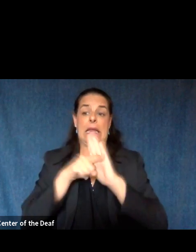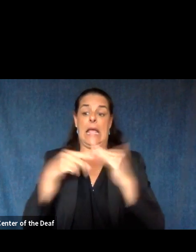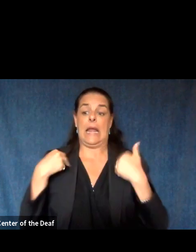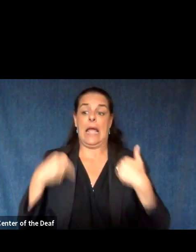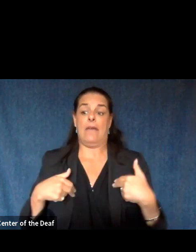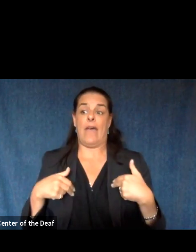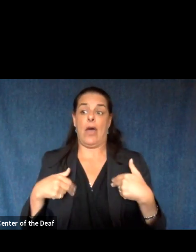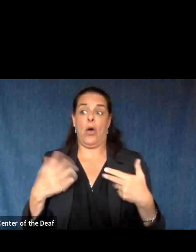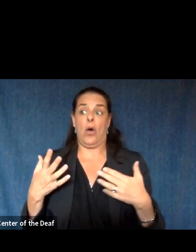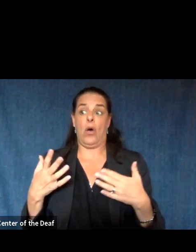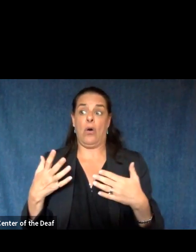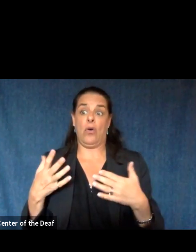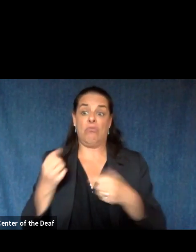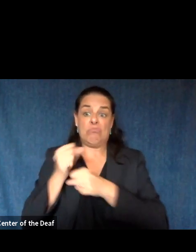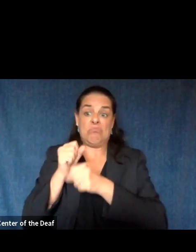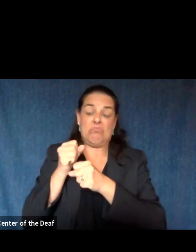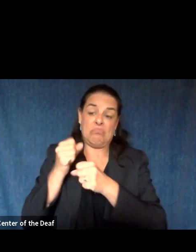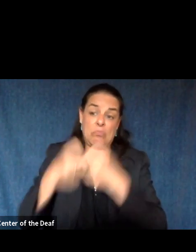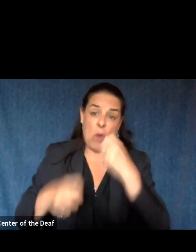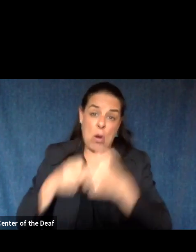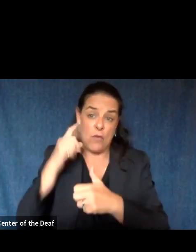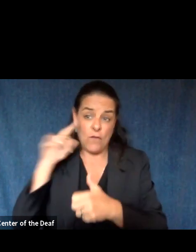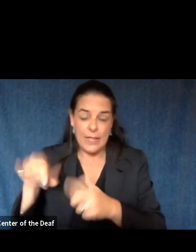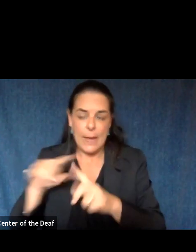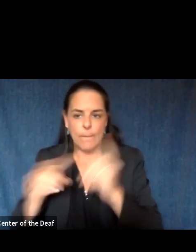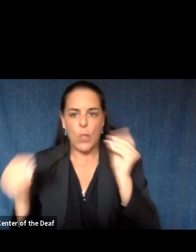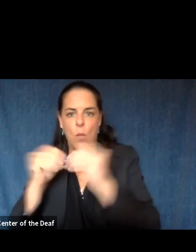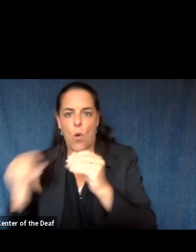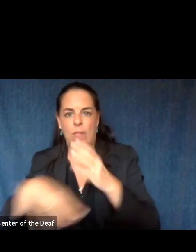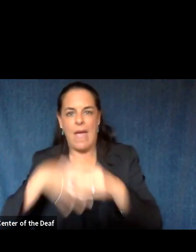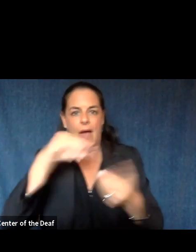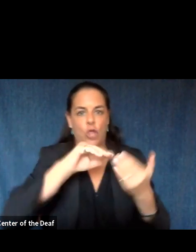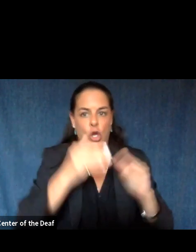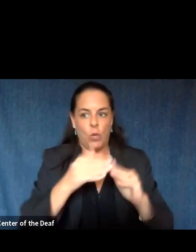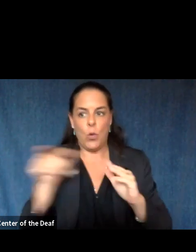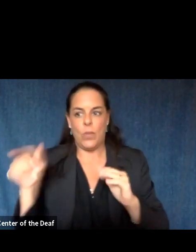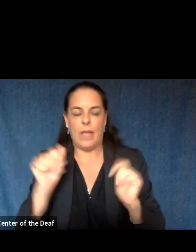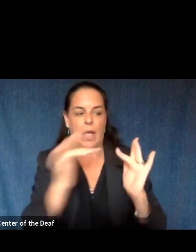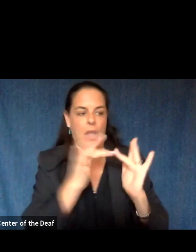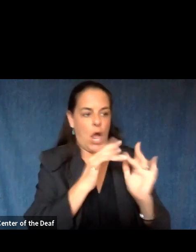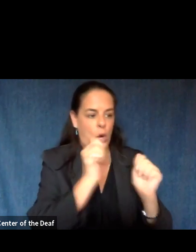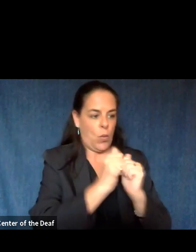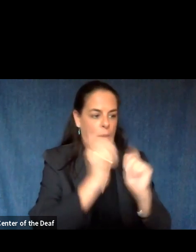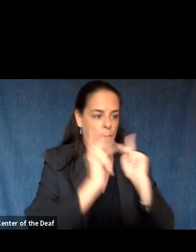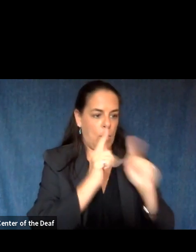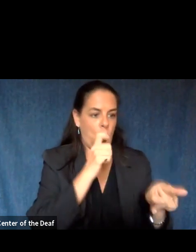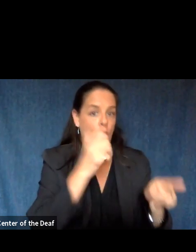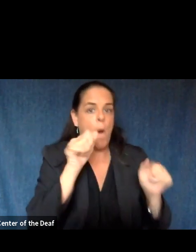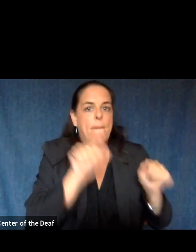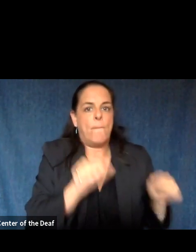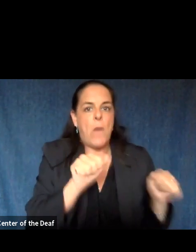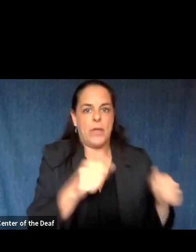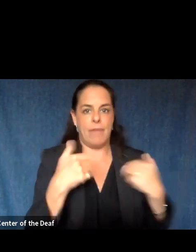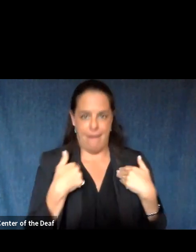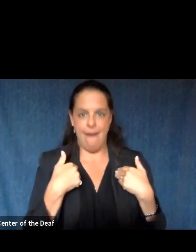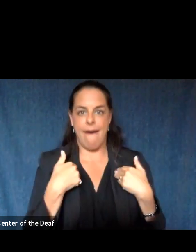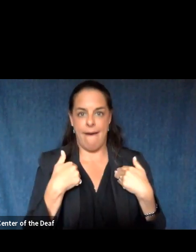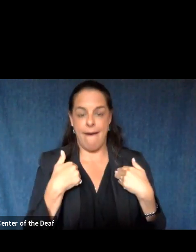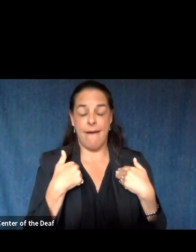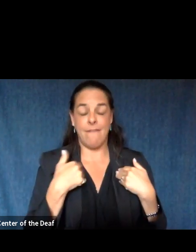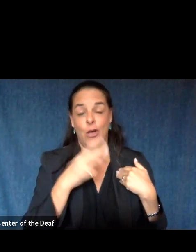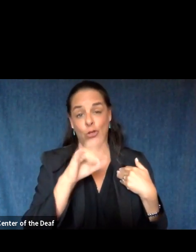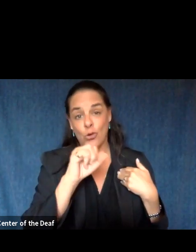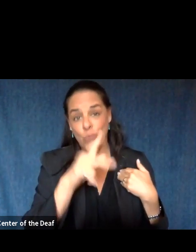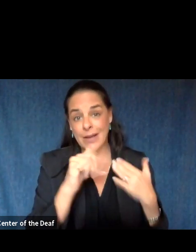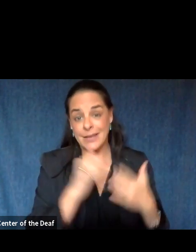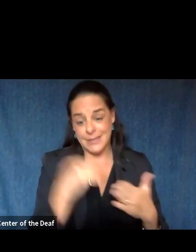that the disease is in the community, the more they'll come into contact with people that could potentially end up having all of the negative health consequences we've been talking about